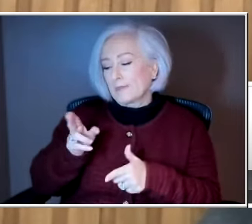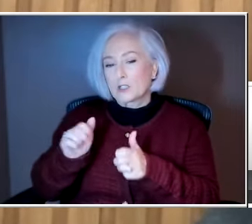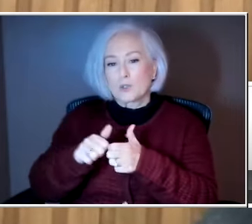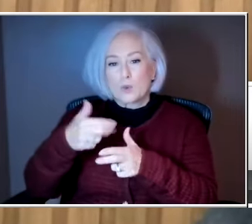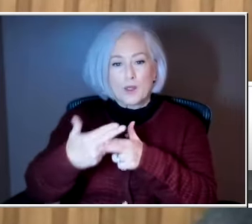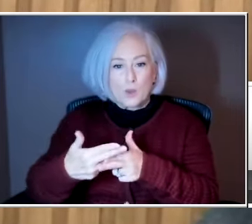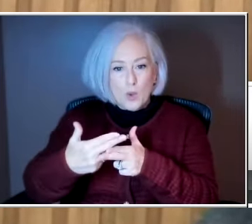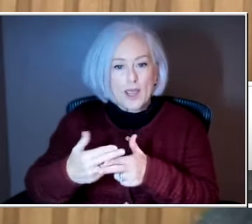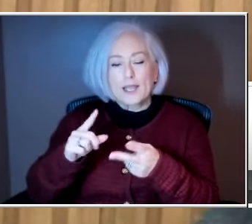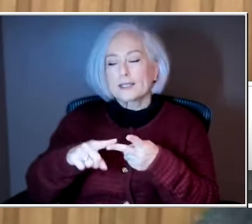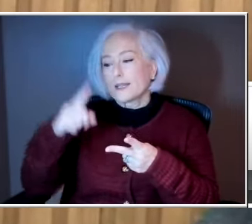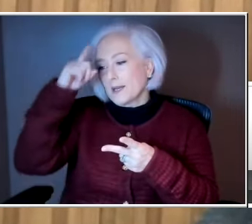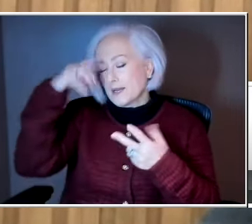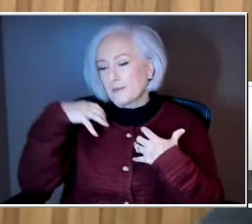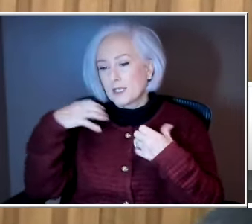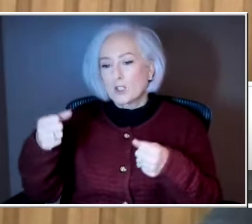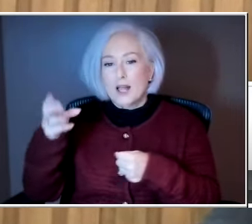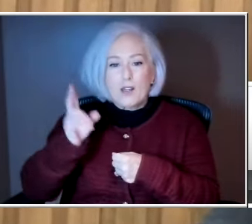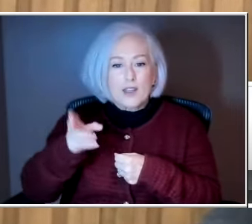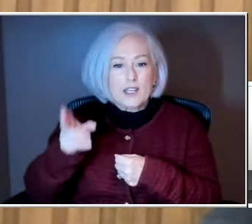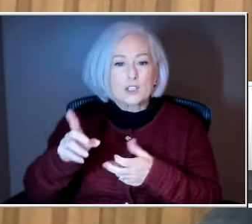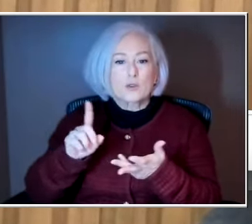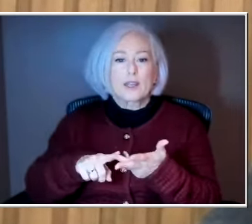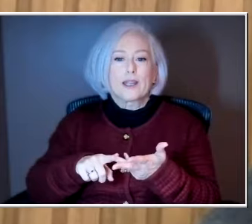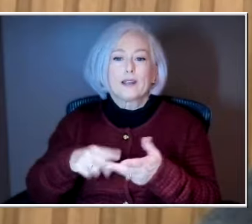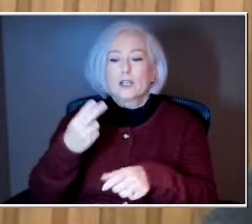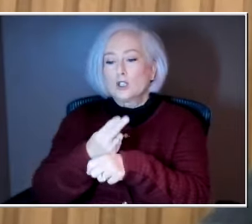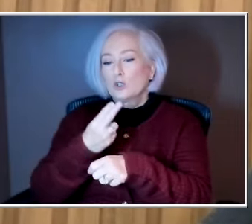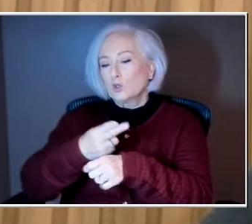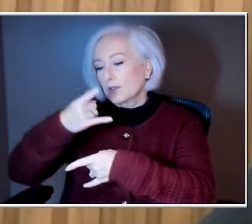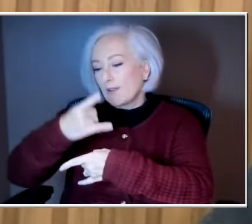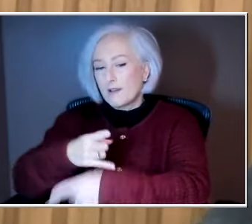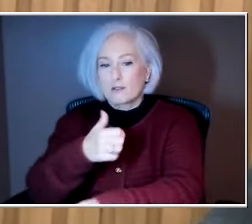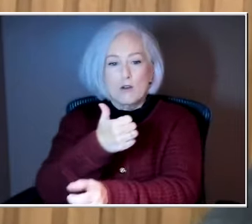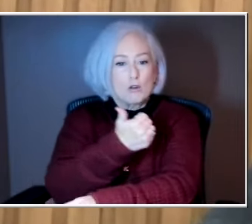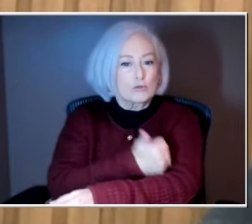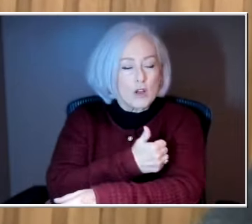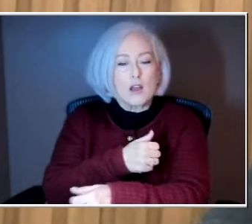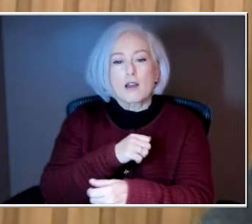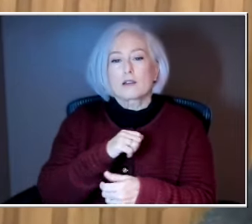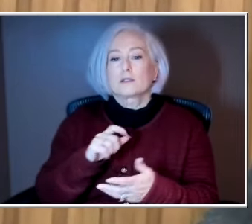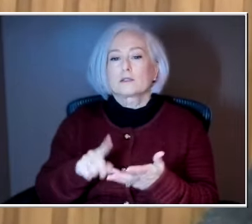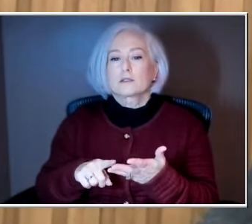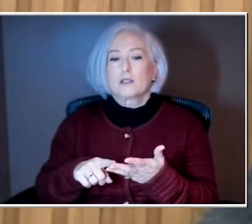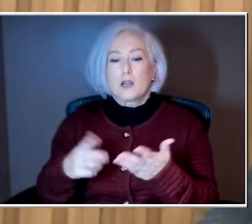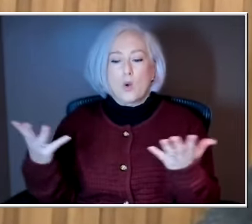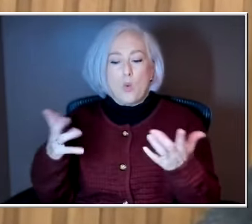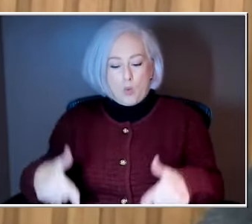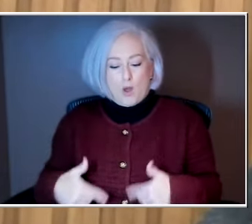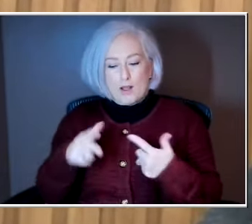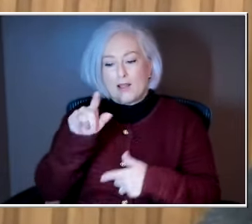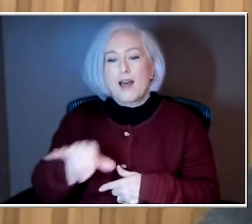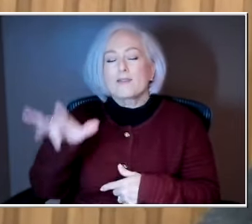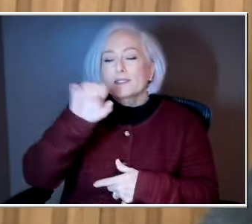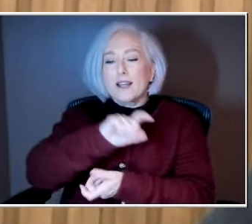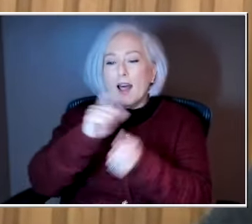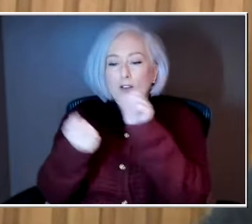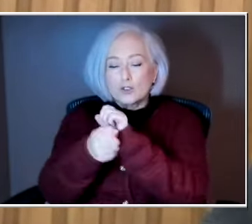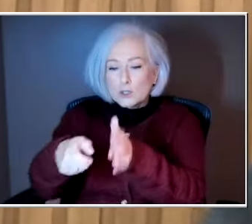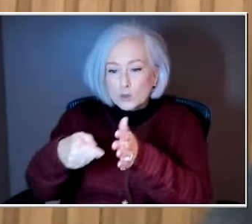health history, substance use history, and of course, more about the surgery itself, the lifestyle changes that are required as you're going through this